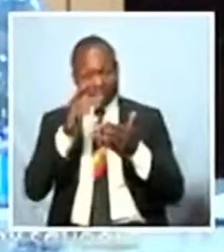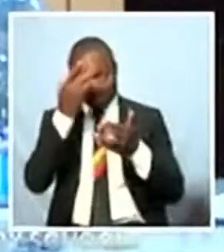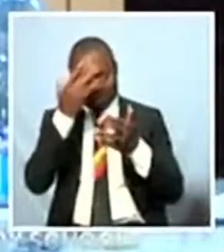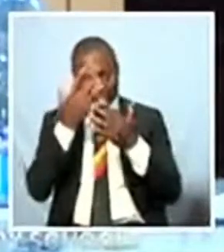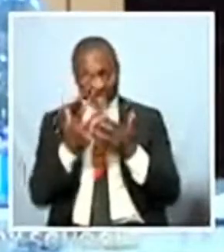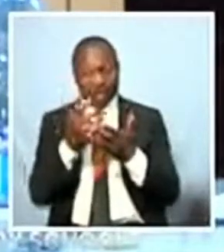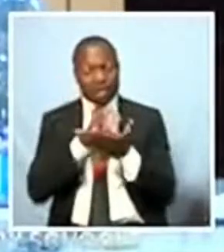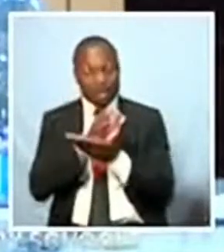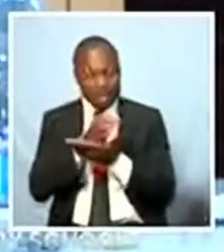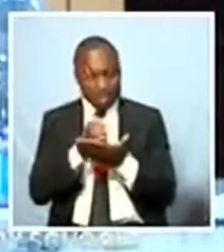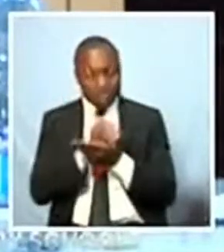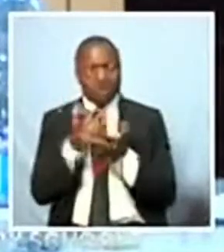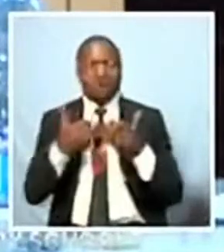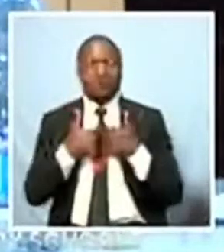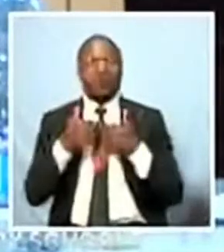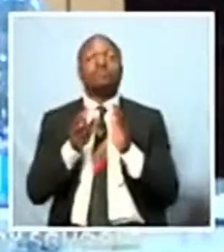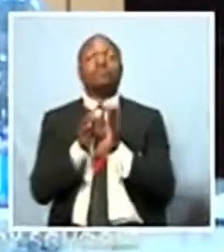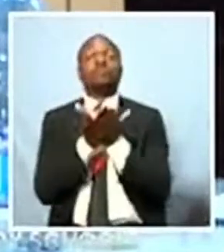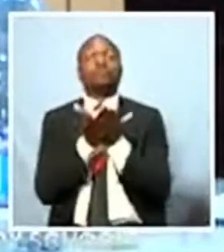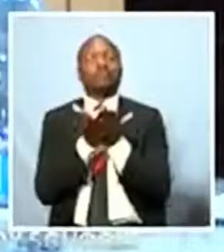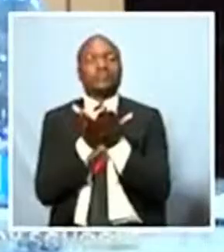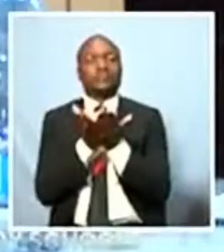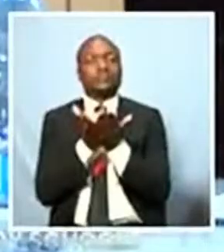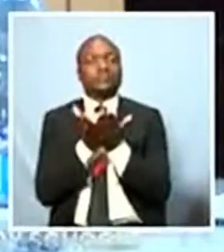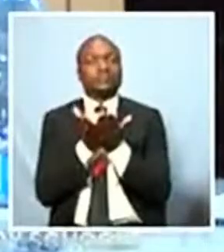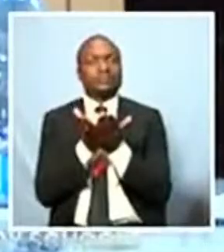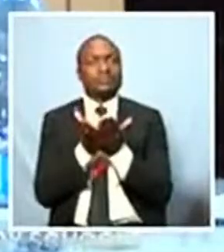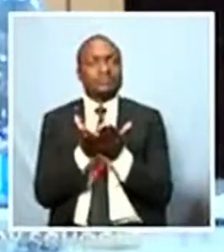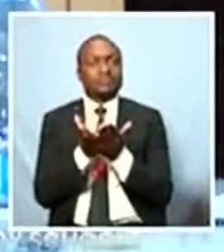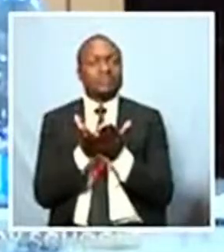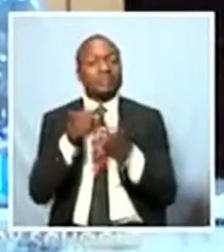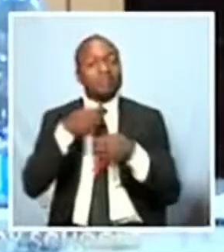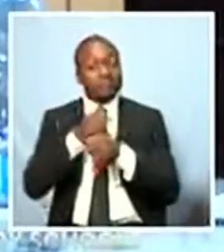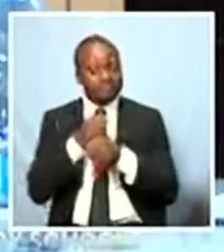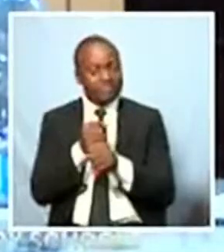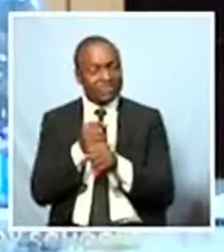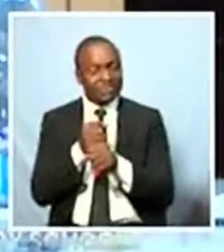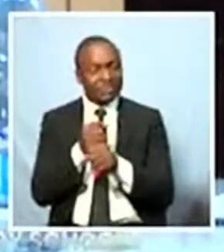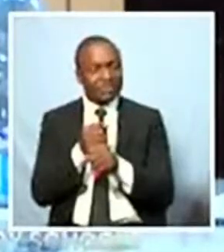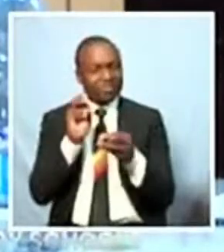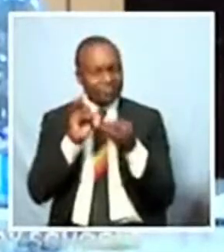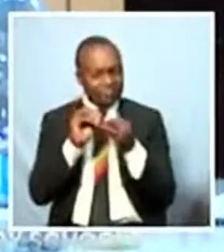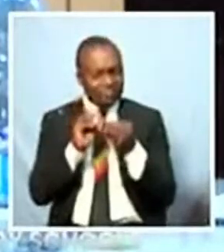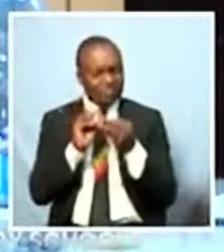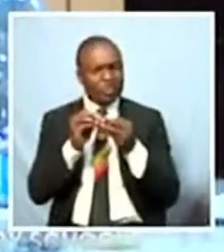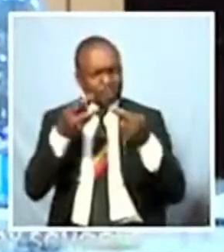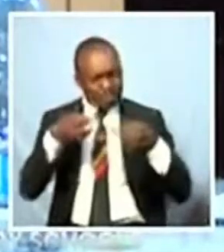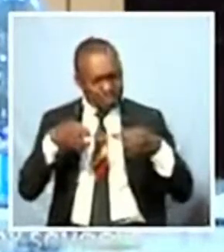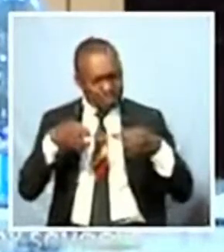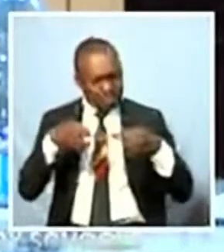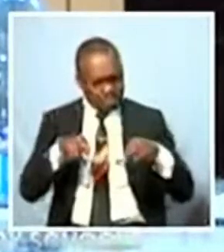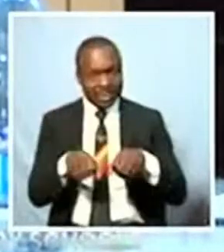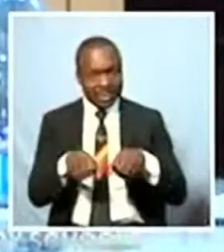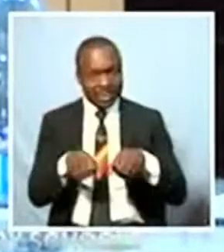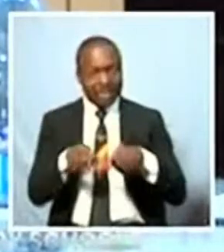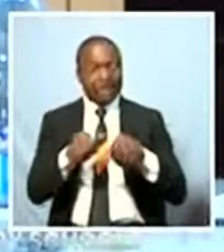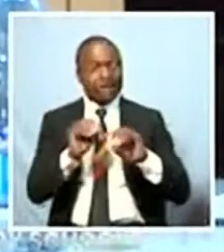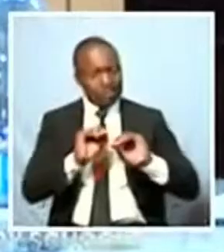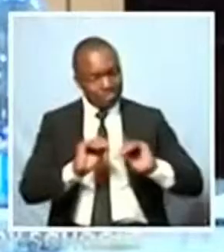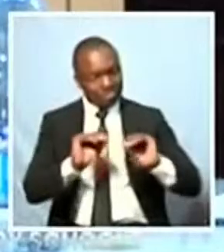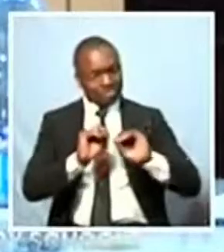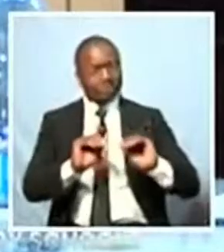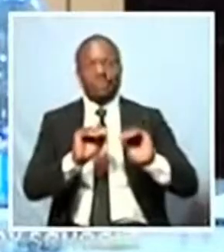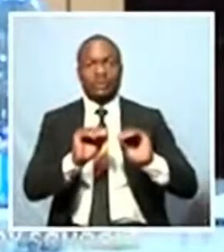is the colleges to have modules. Then they have made really a lot of research on that, which back to the